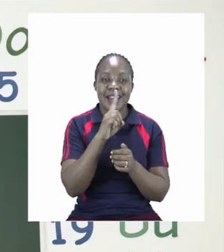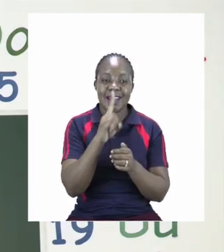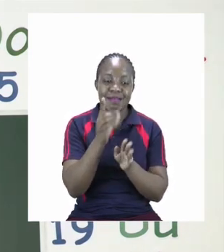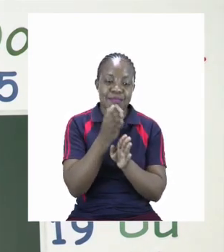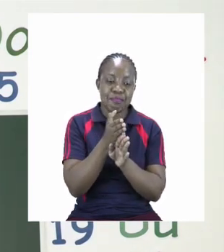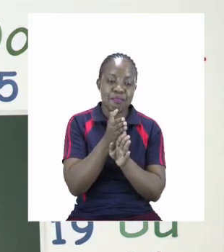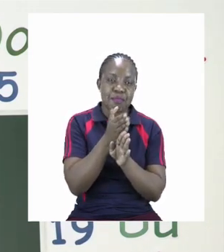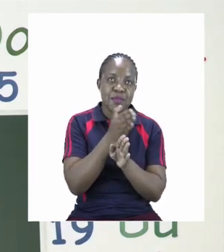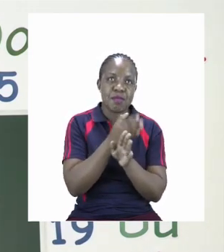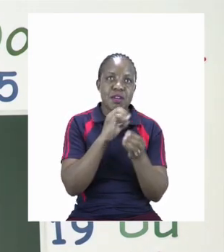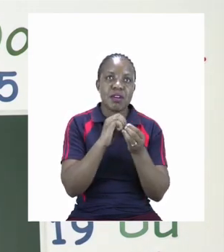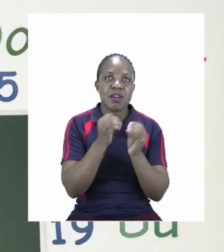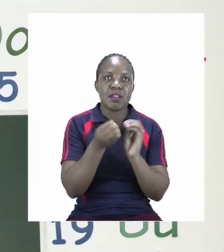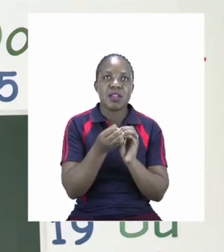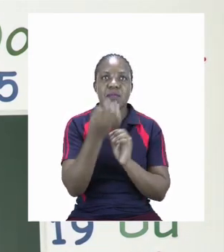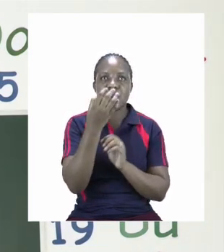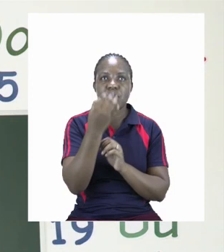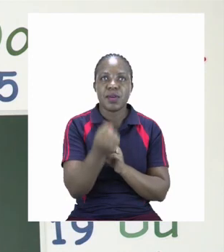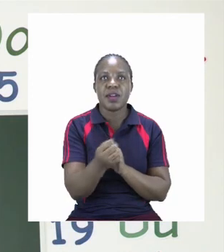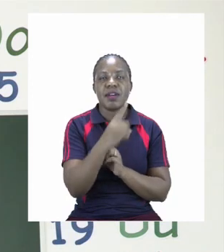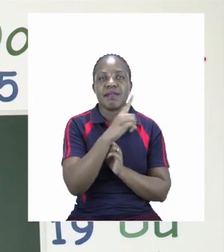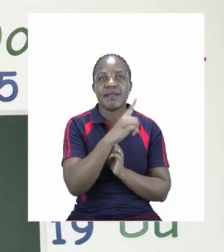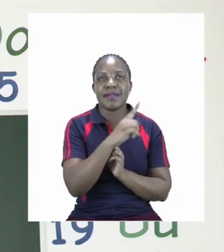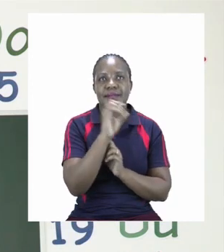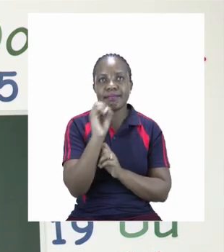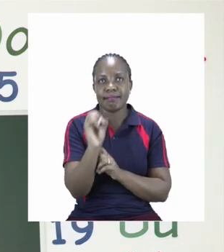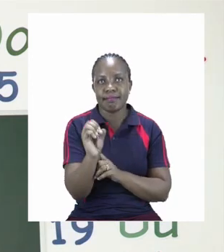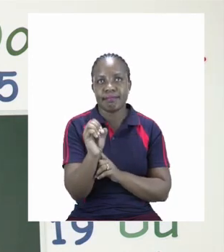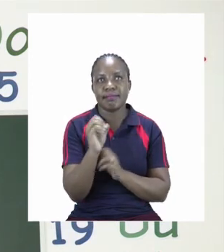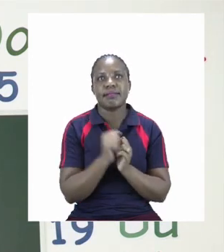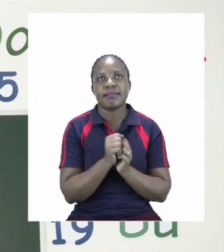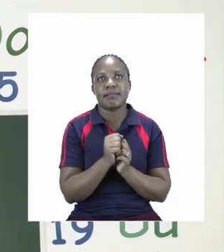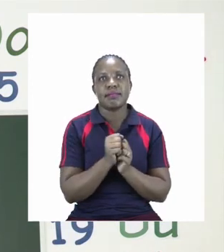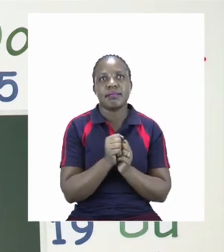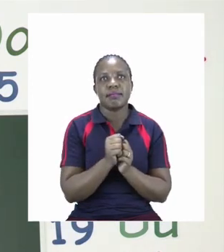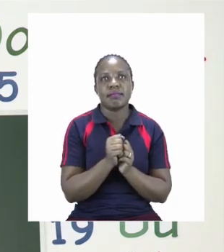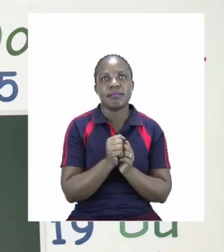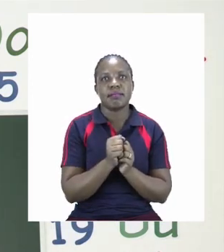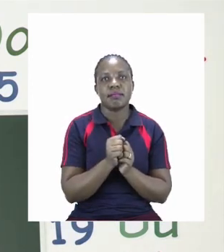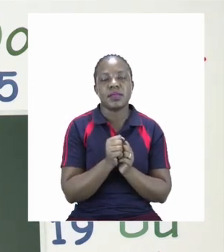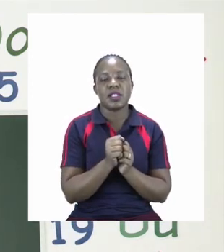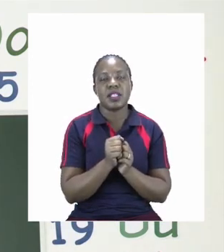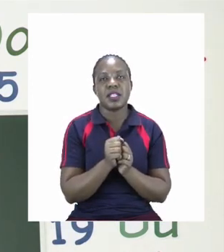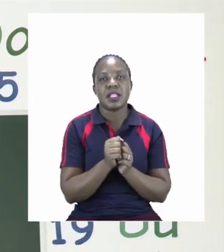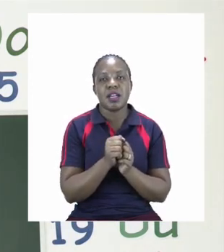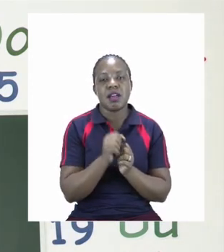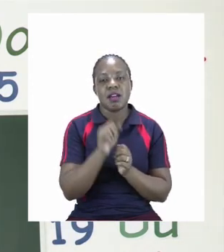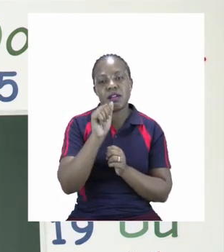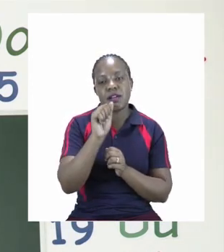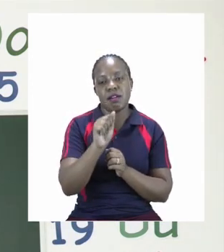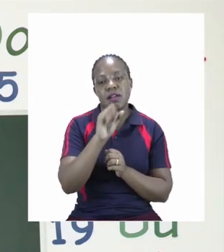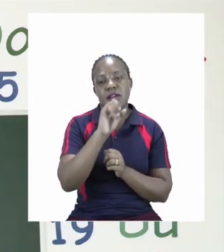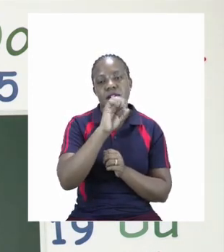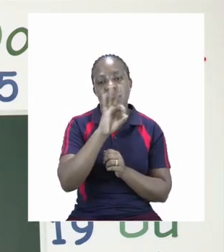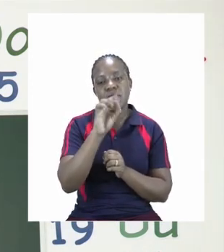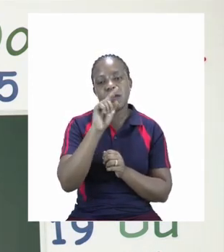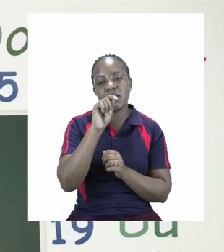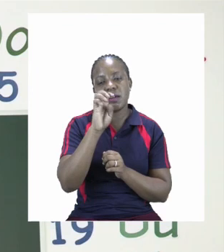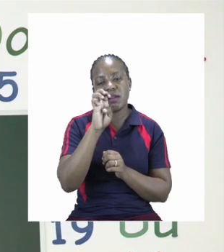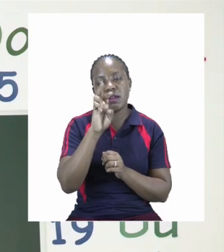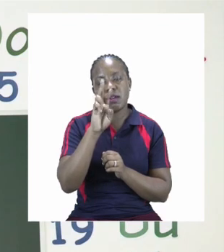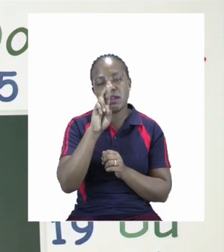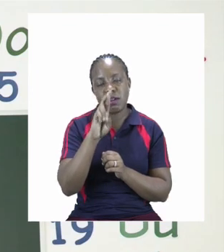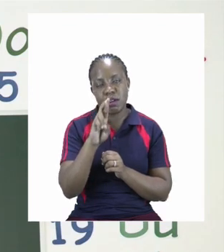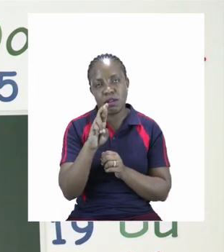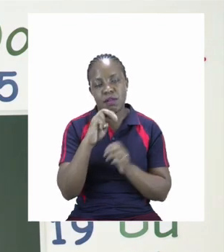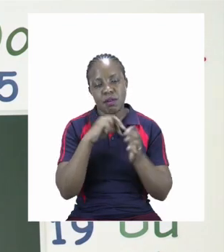done. And then if we say after, we are talking about the one standing behind. So